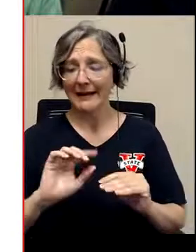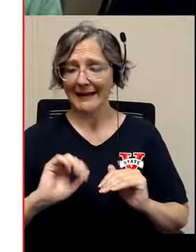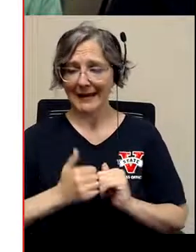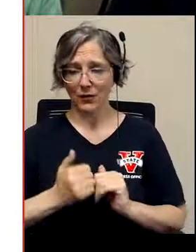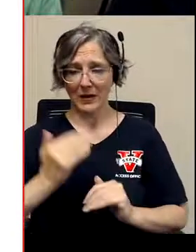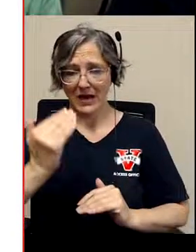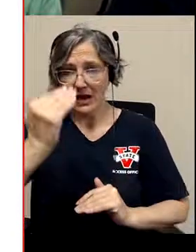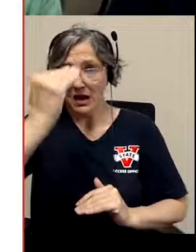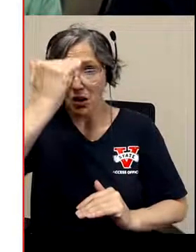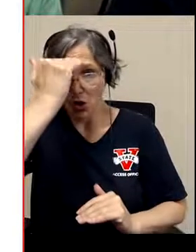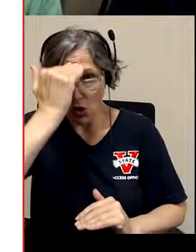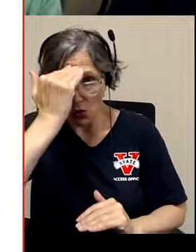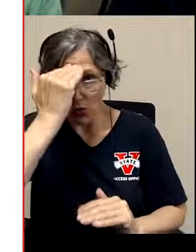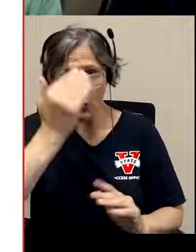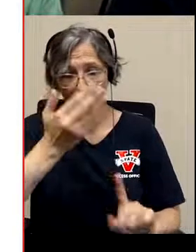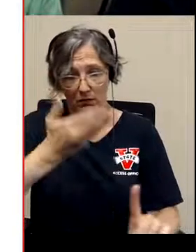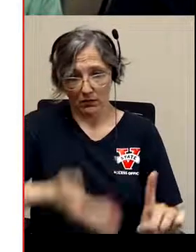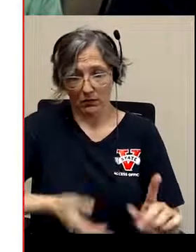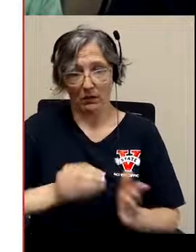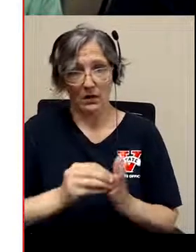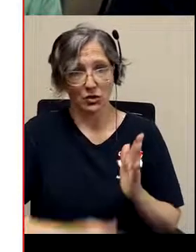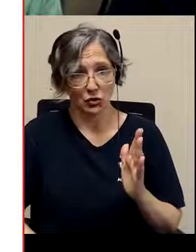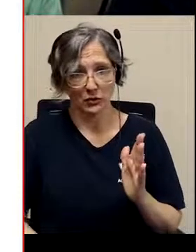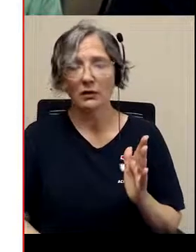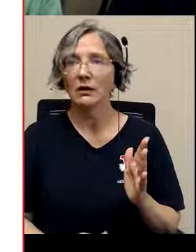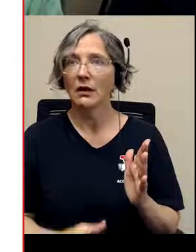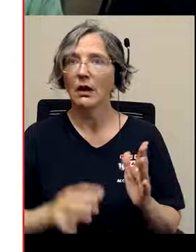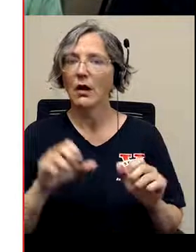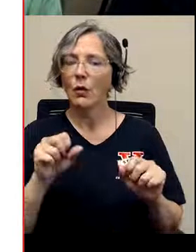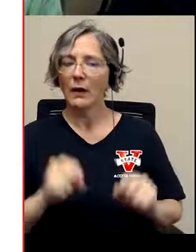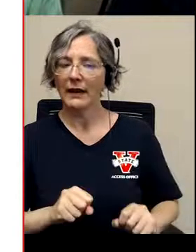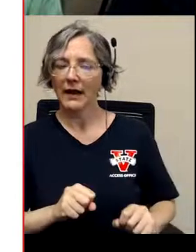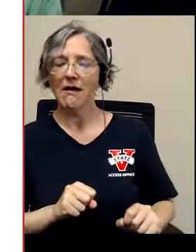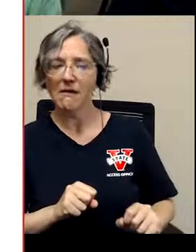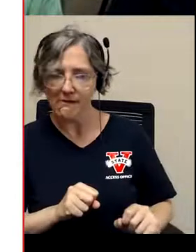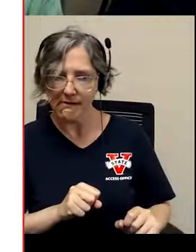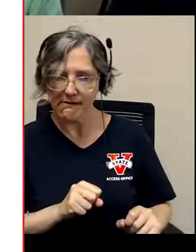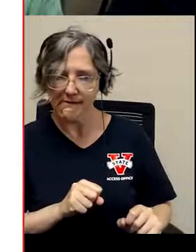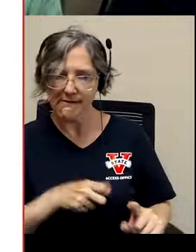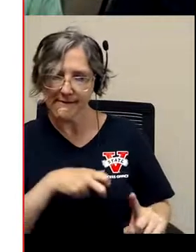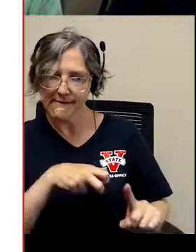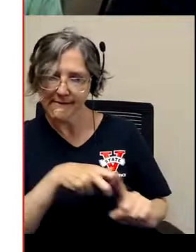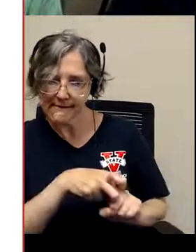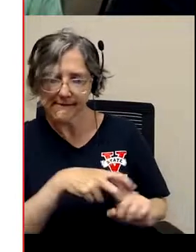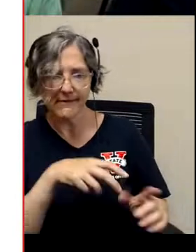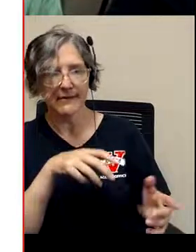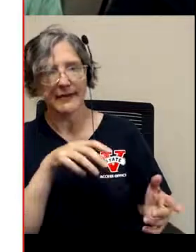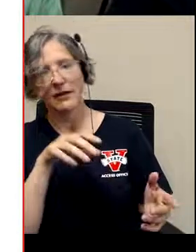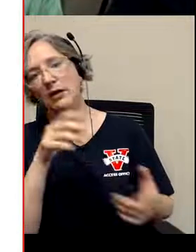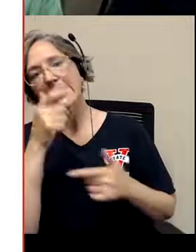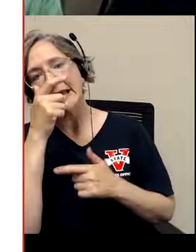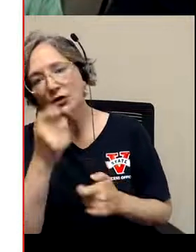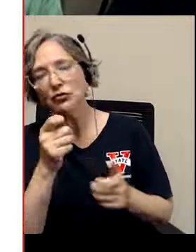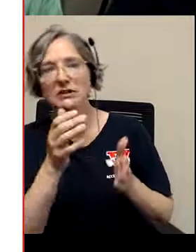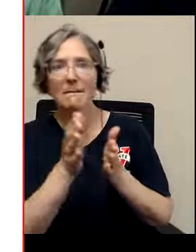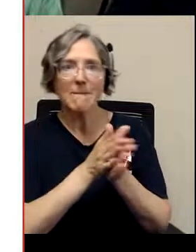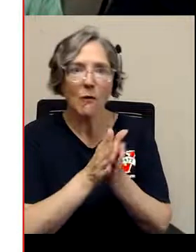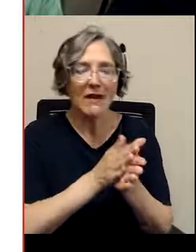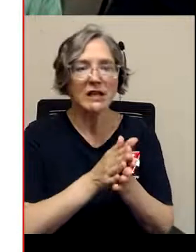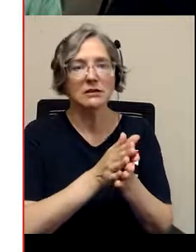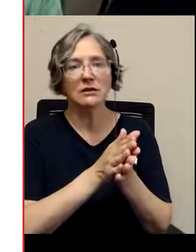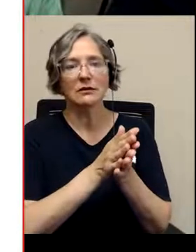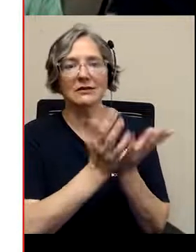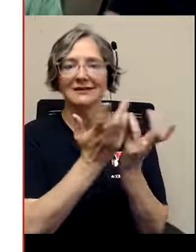allows us to tap into interest, and again, which taps into motivation, which will tap into